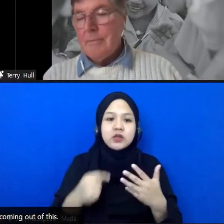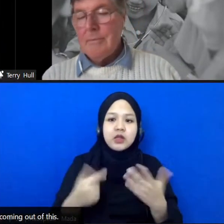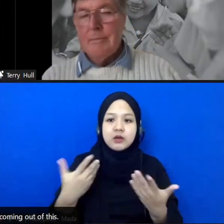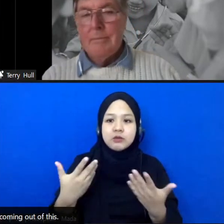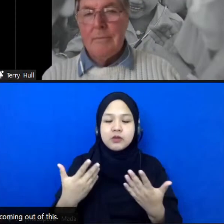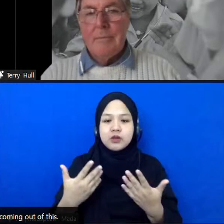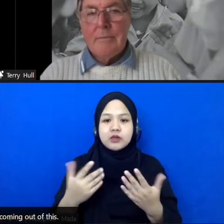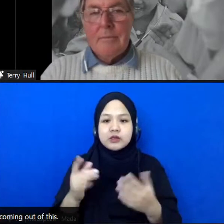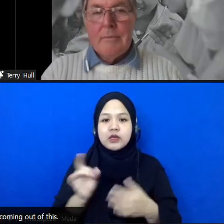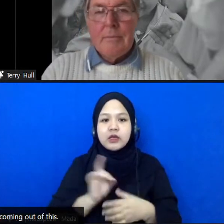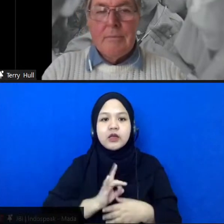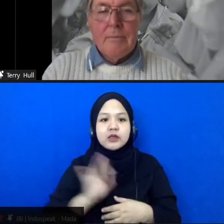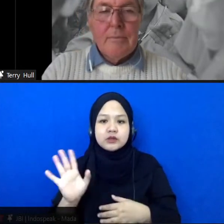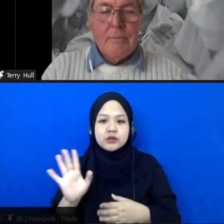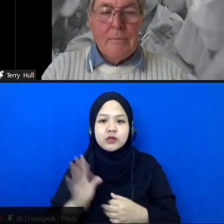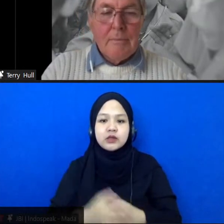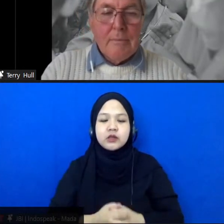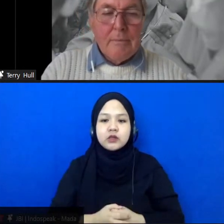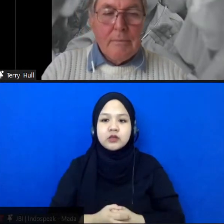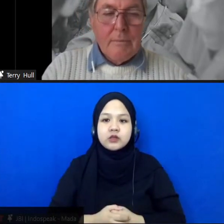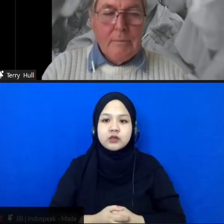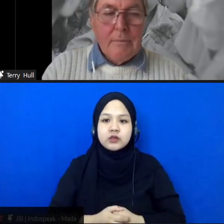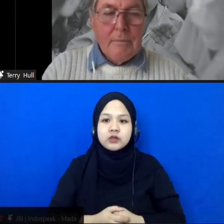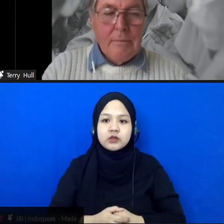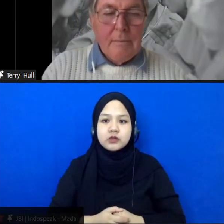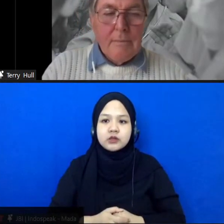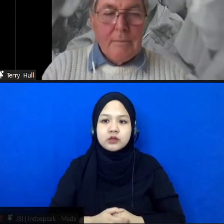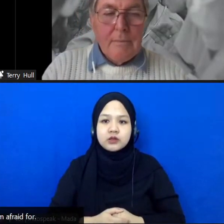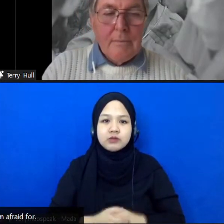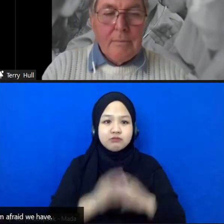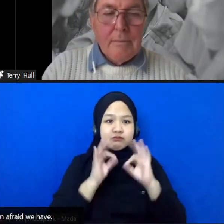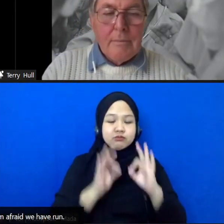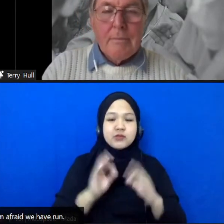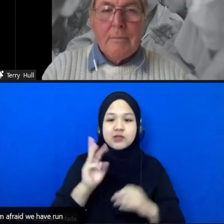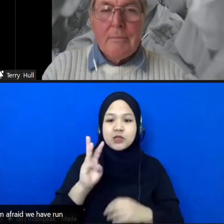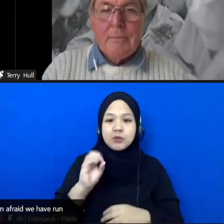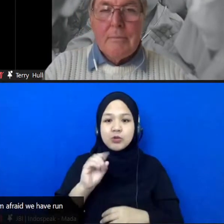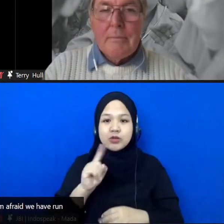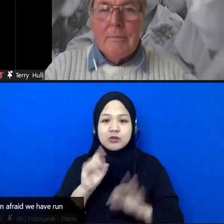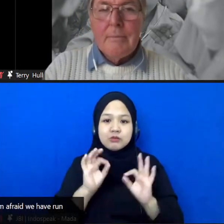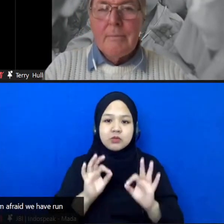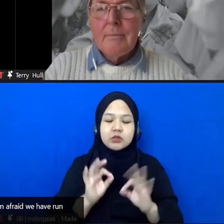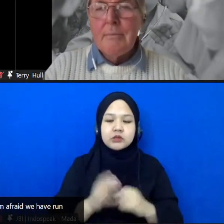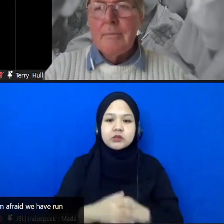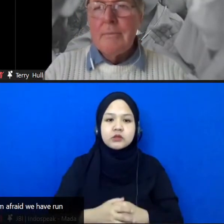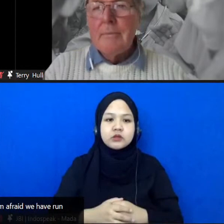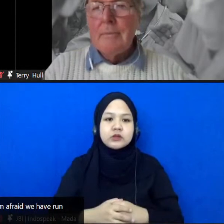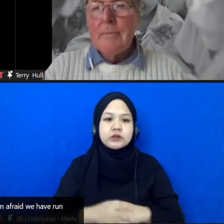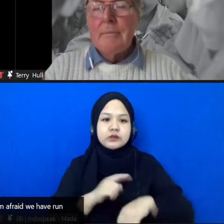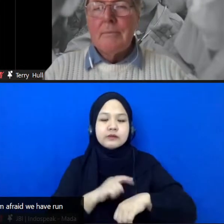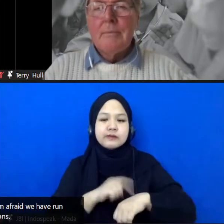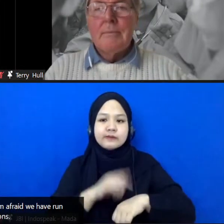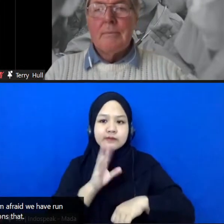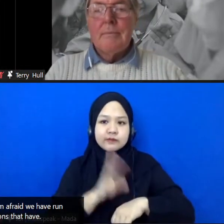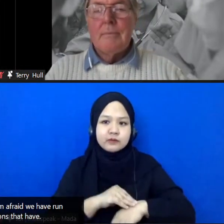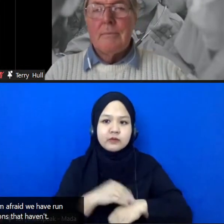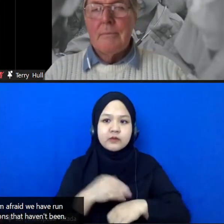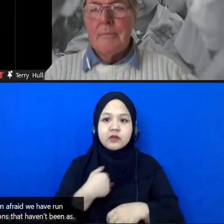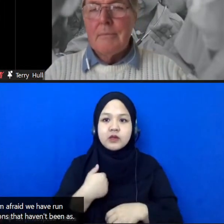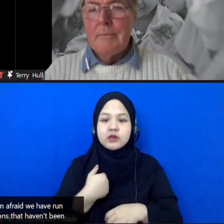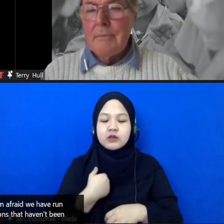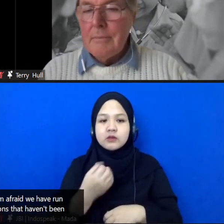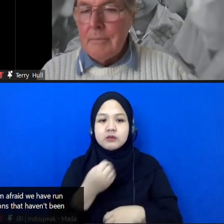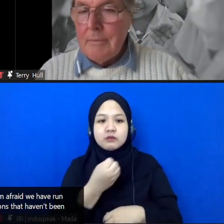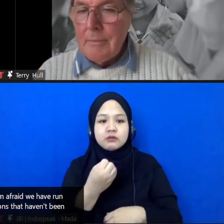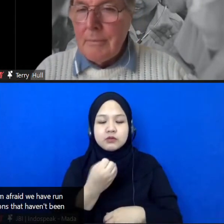Wah, terima kasih. Perfect 30 seconds. I'm afraid we have run out of time. I do see some questions that haven't been answered from